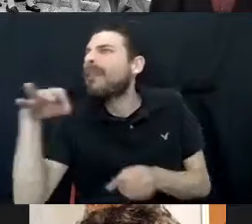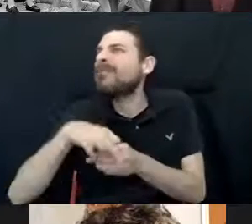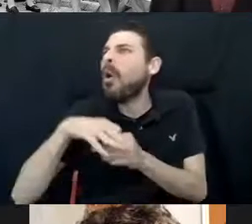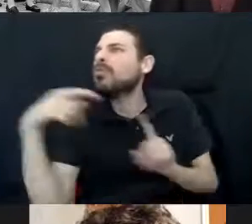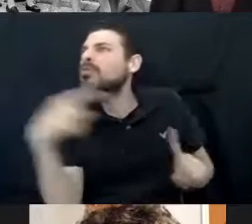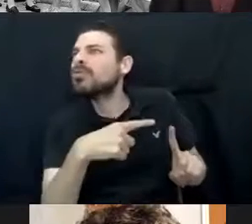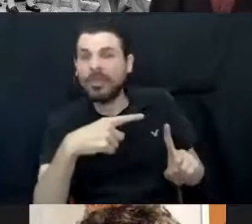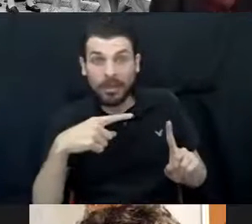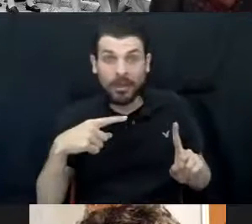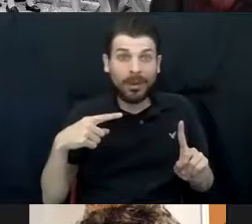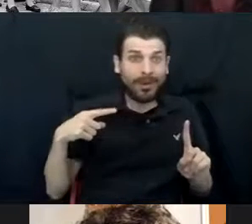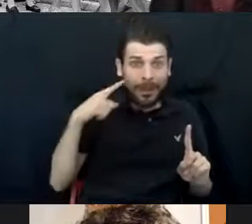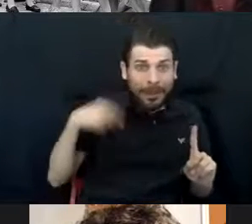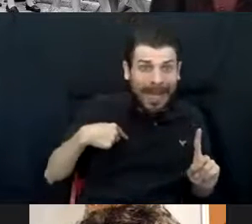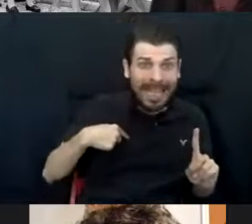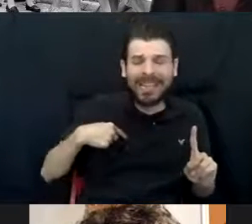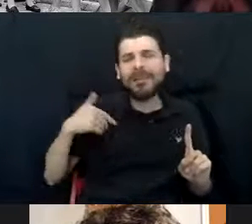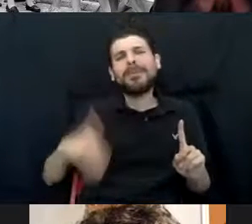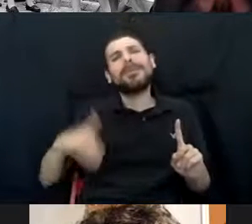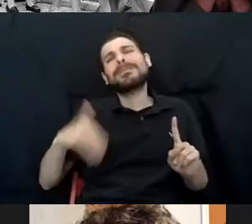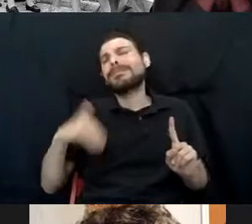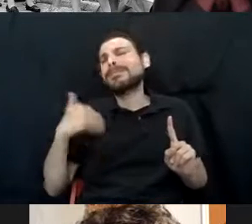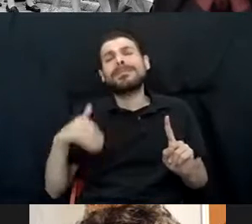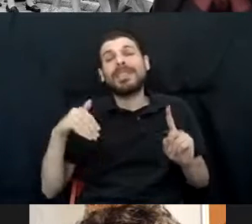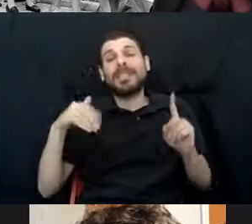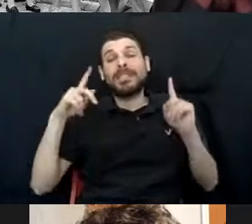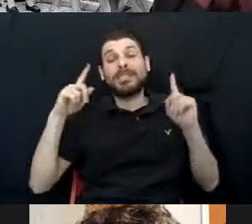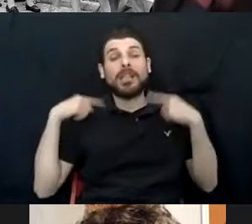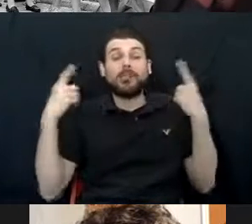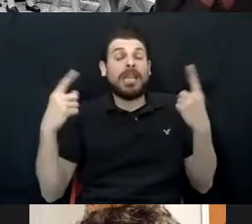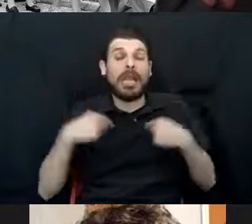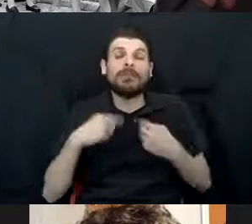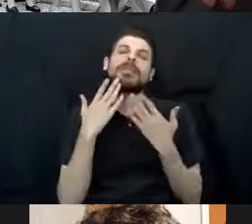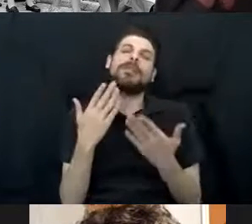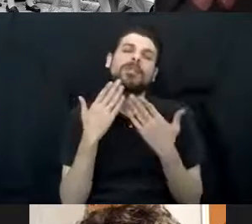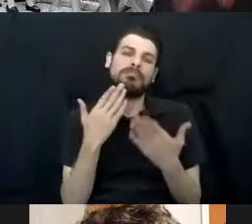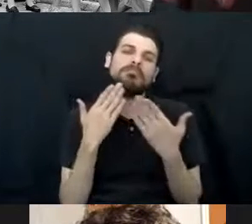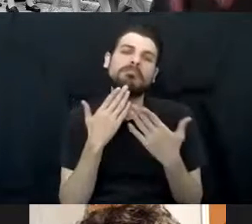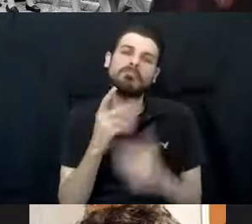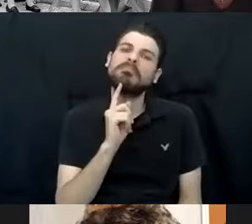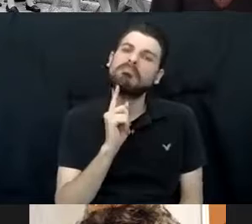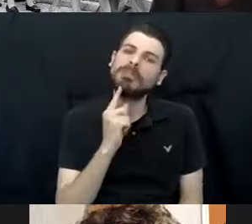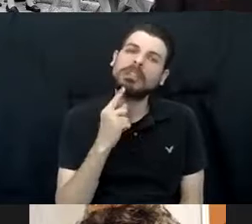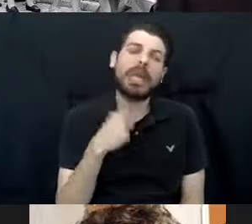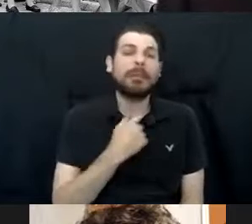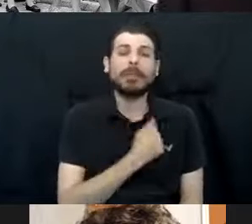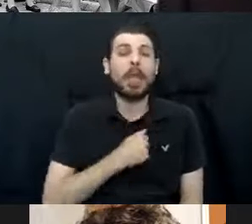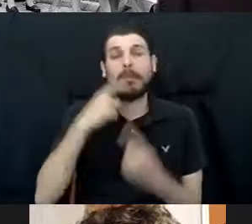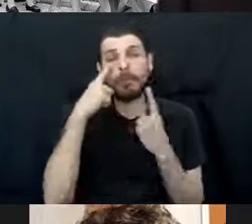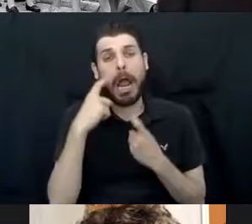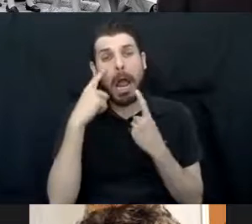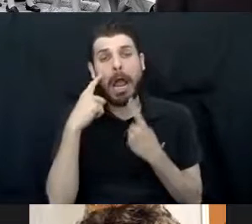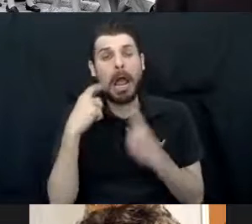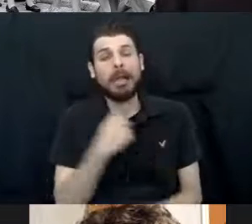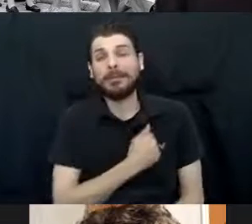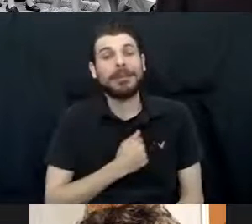a vote, you know, a vote for me. It's just crazy. Mm-hmm. I'm just thankful. Oh, sorry for crying. I'll